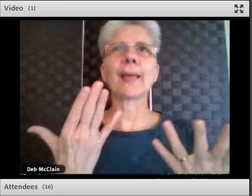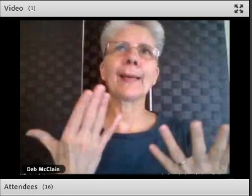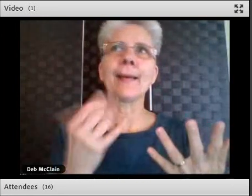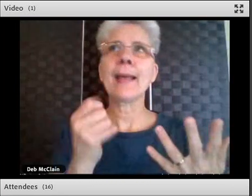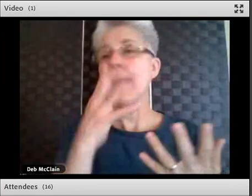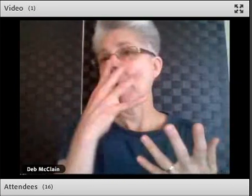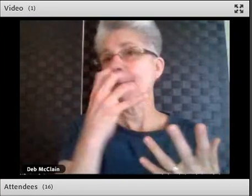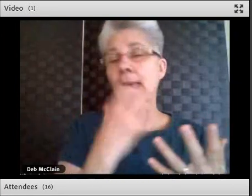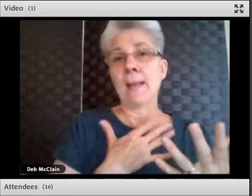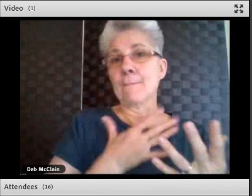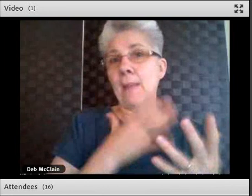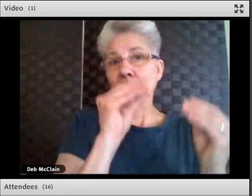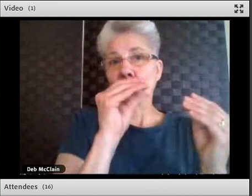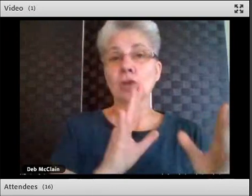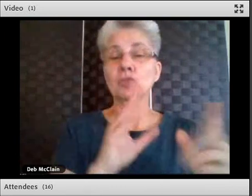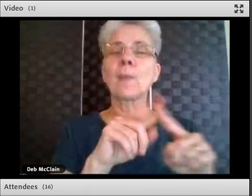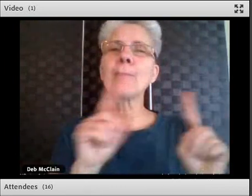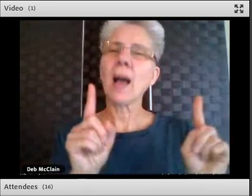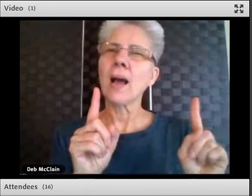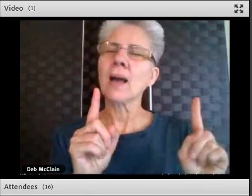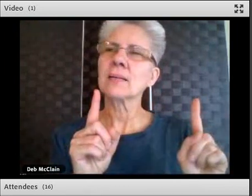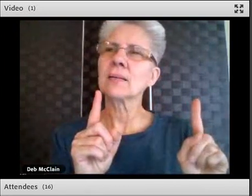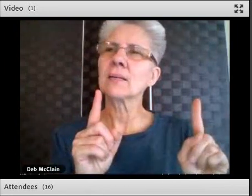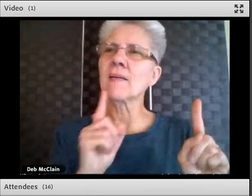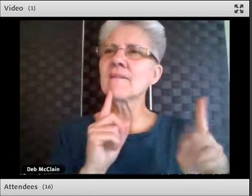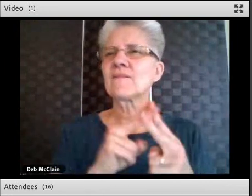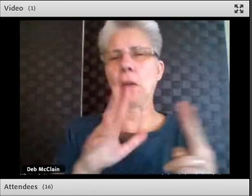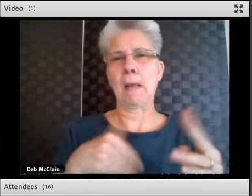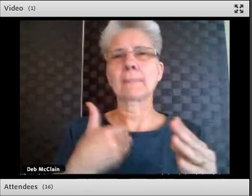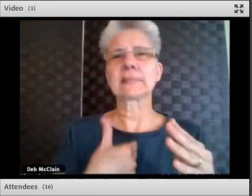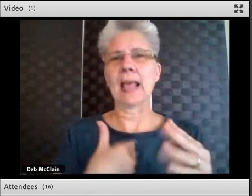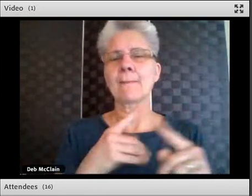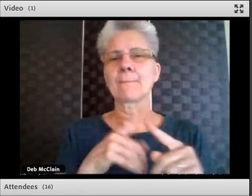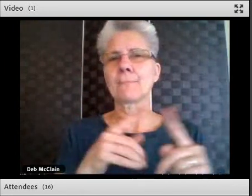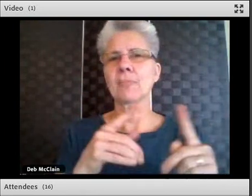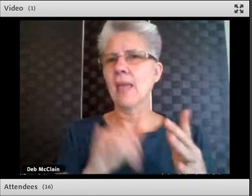not mad at my instructor, but I was just very upset